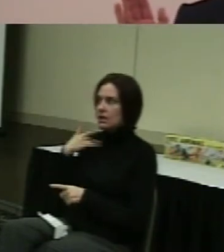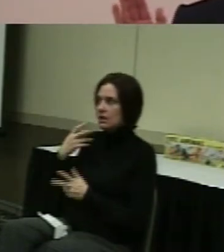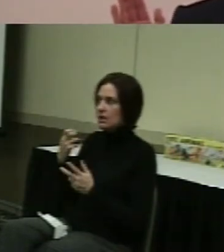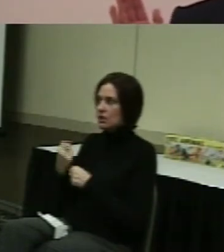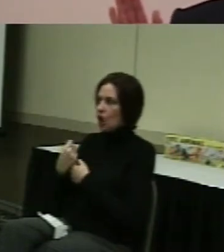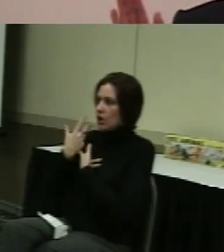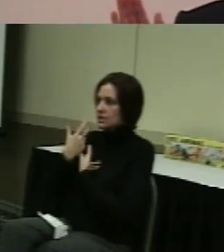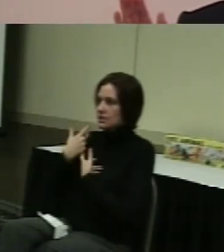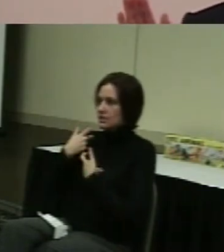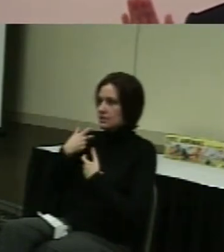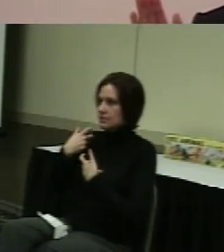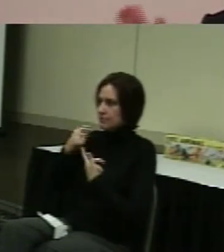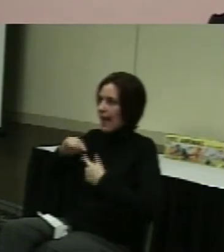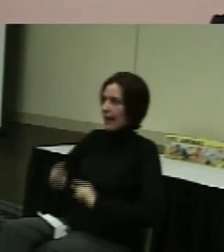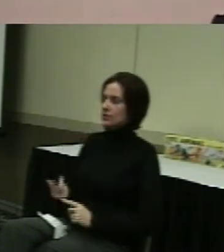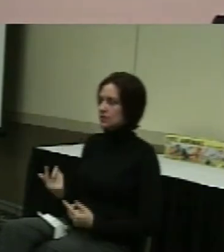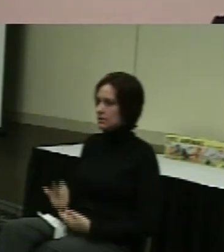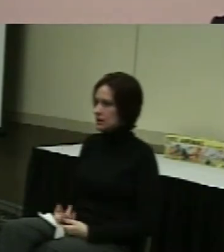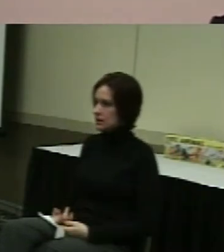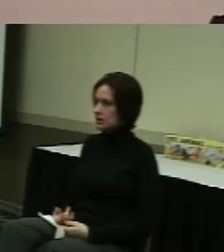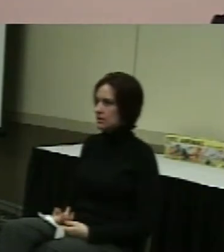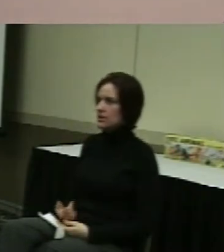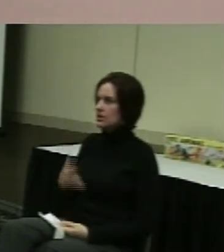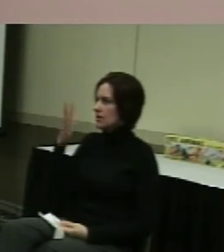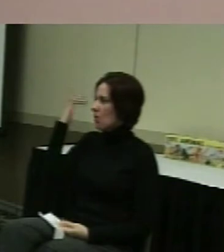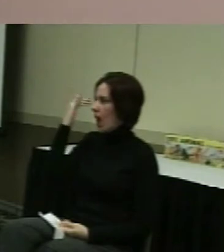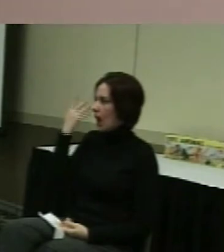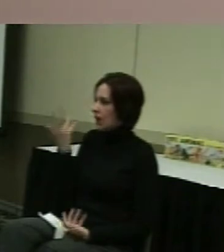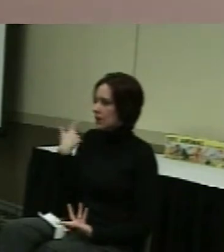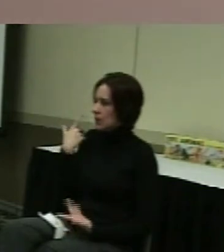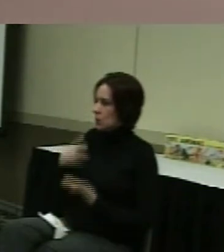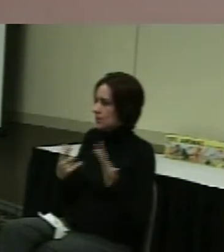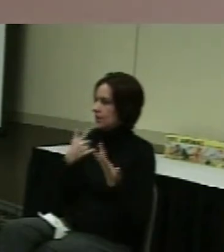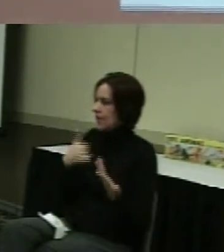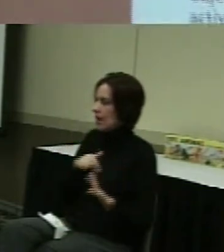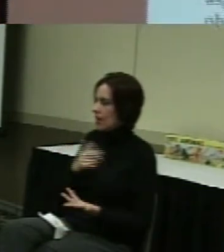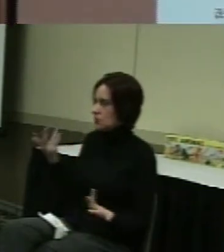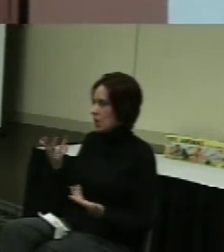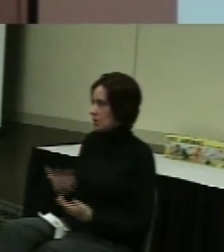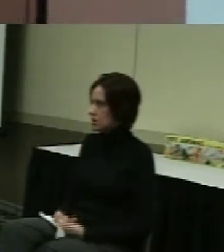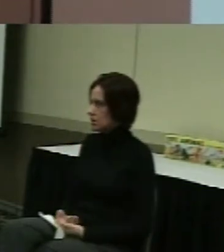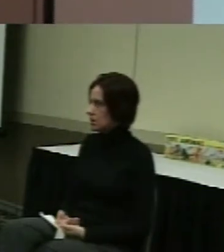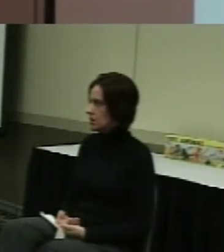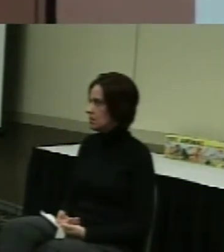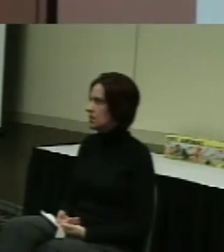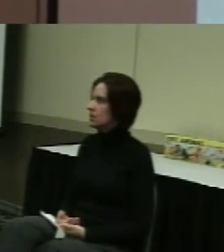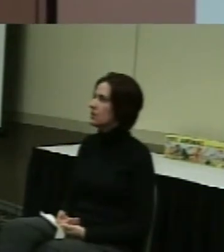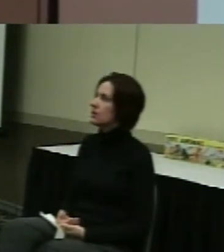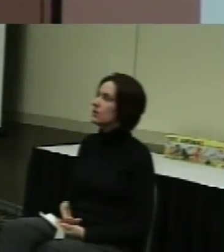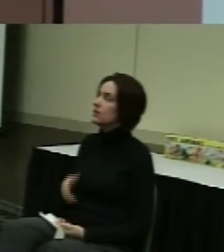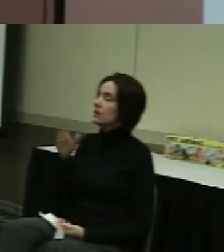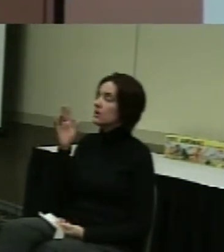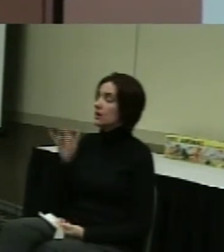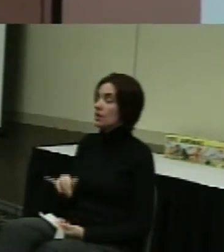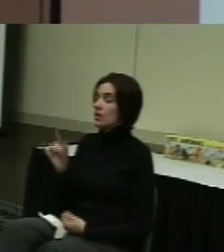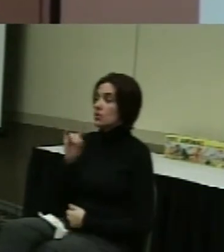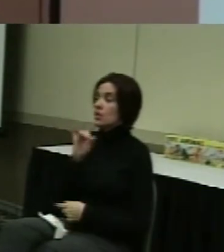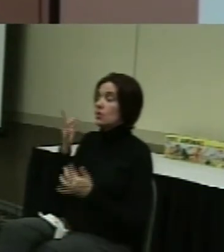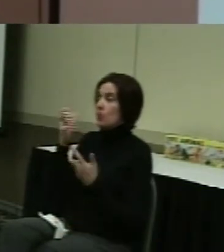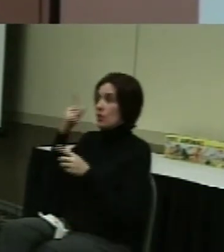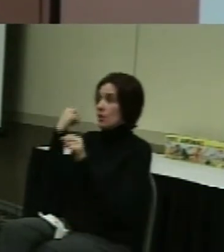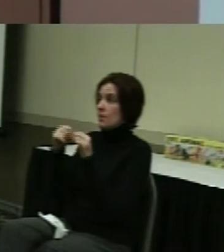right? What is this telling us? That is where, keep in your minds that behavior